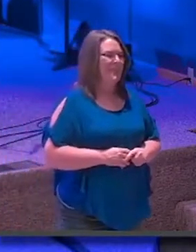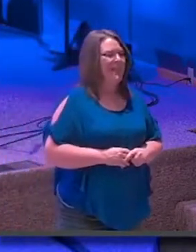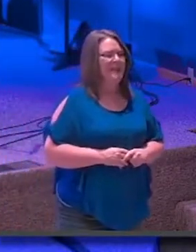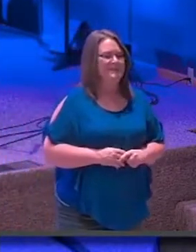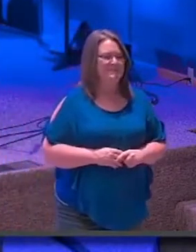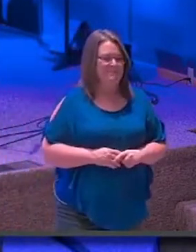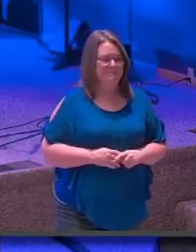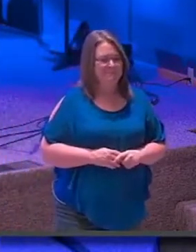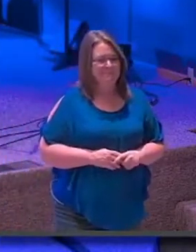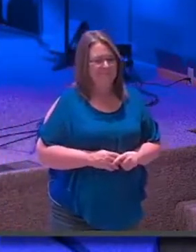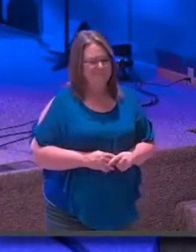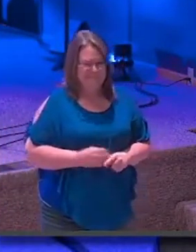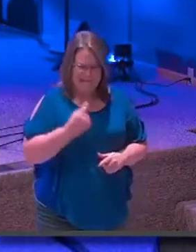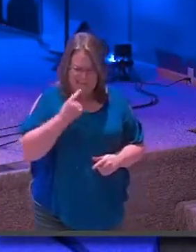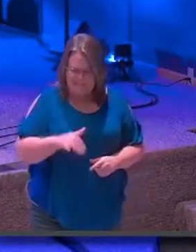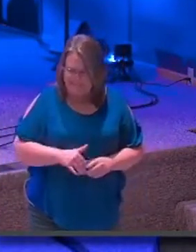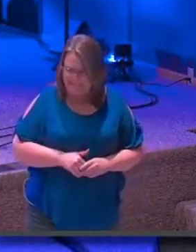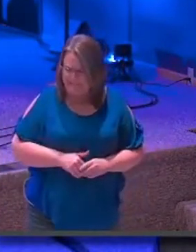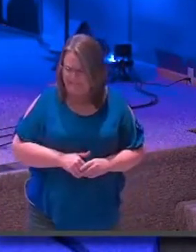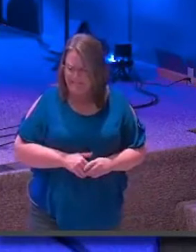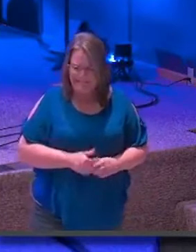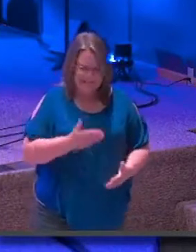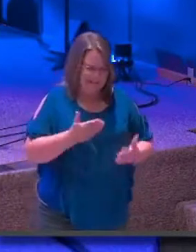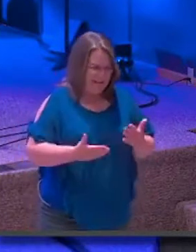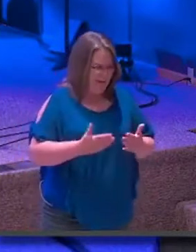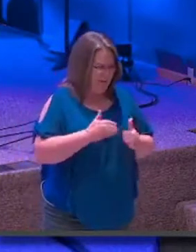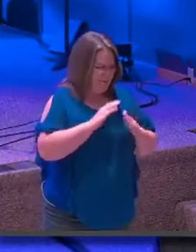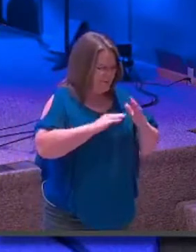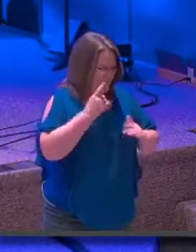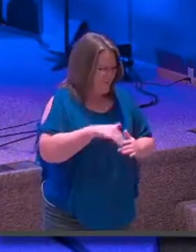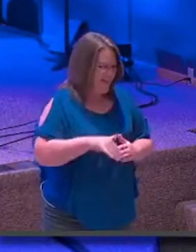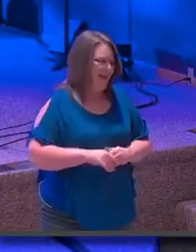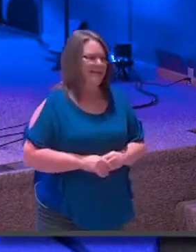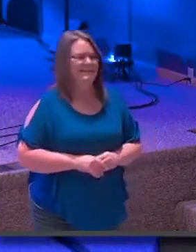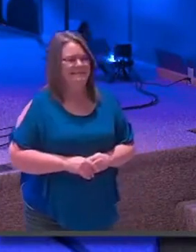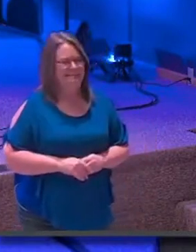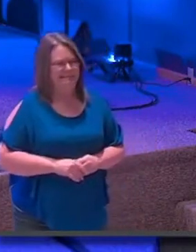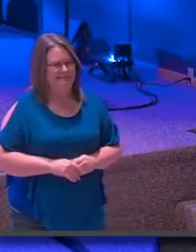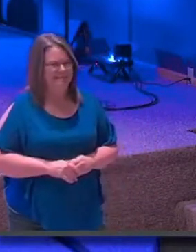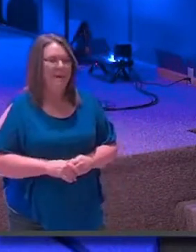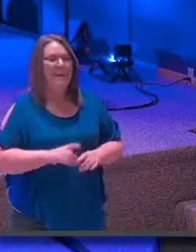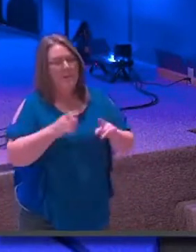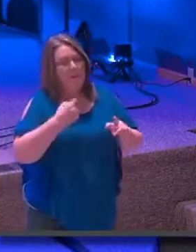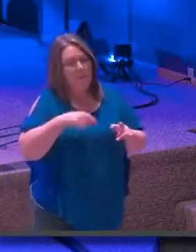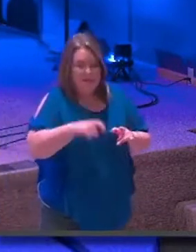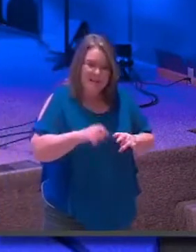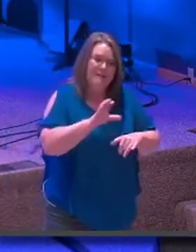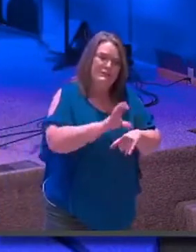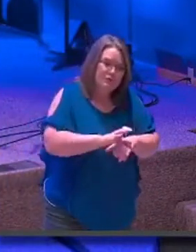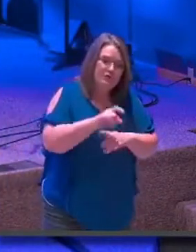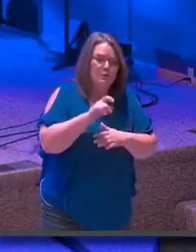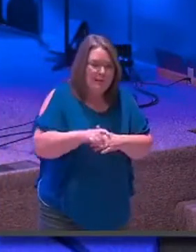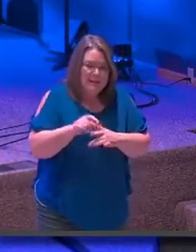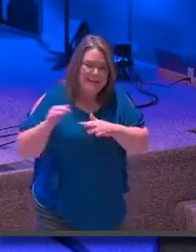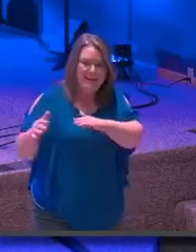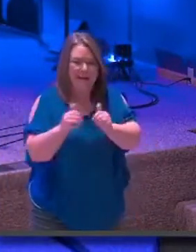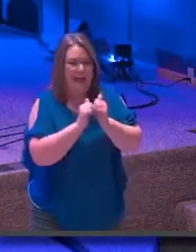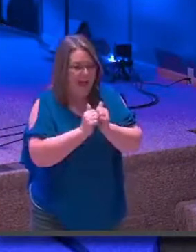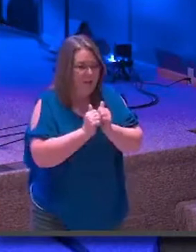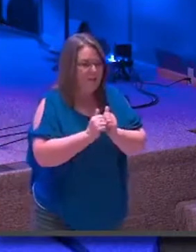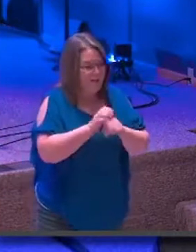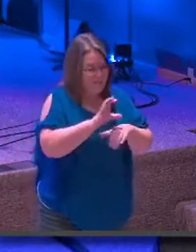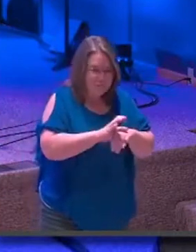Did I say it? I'm probably going to get in trouble today, but we need the church. We need the gathering of the church, the